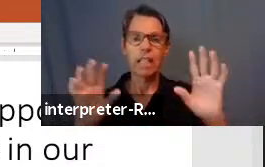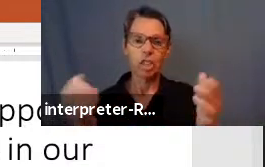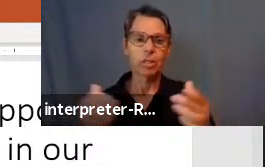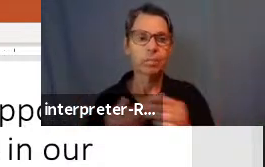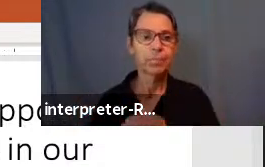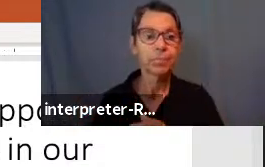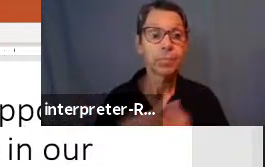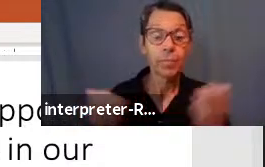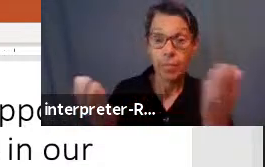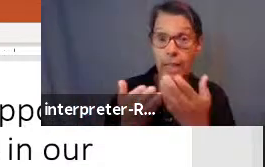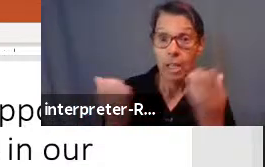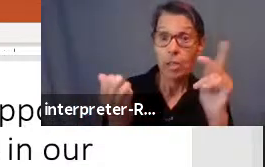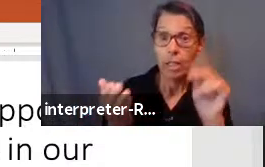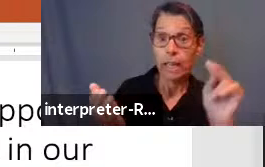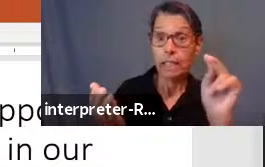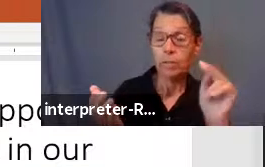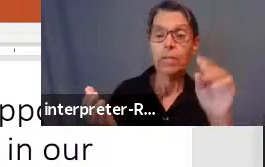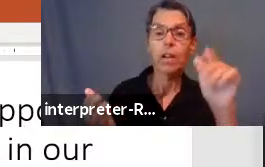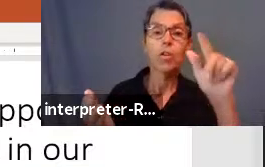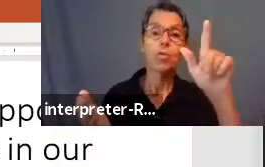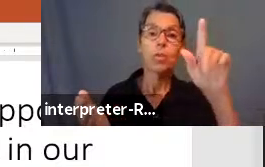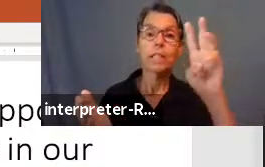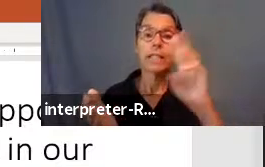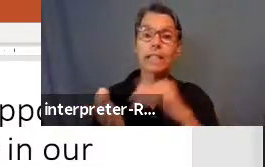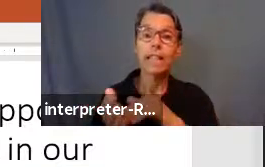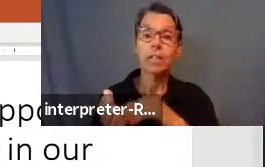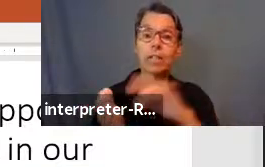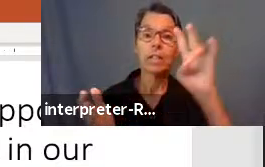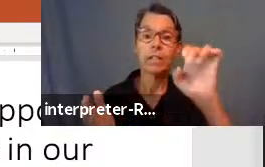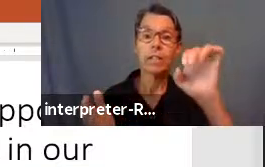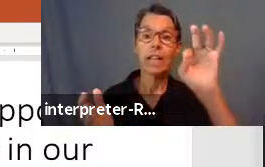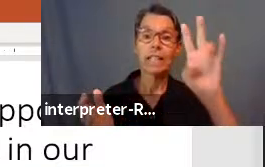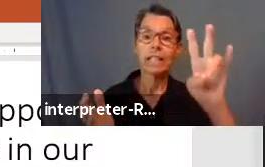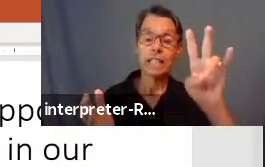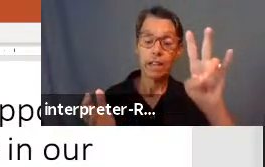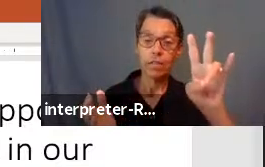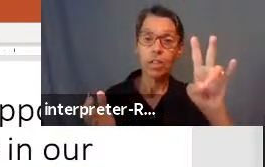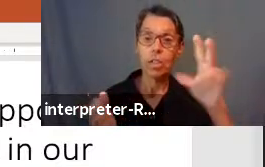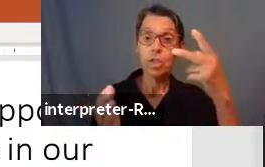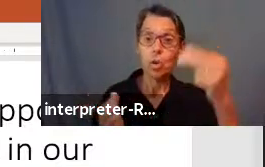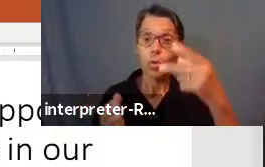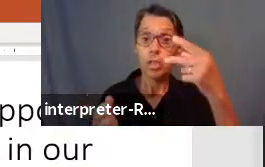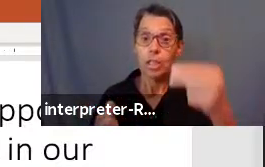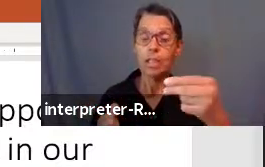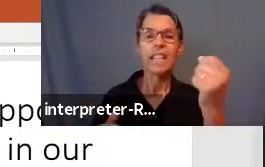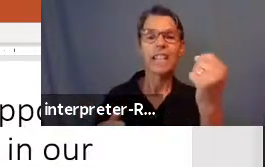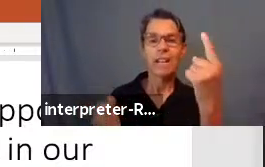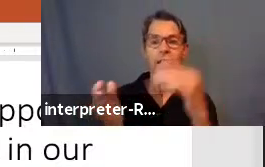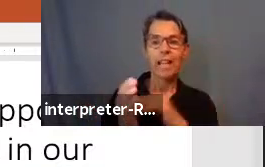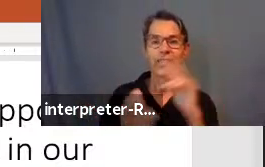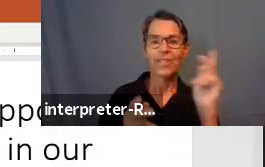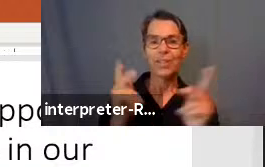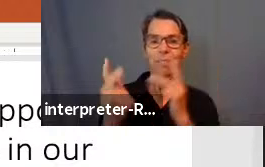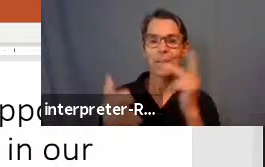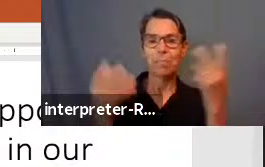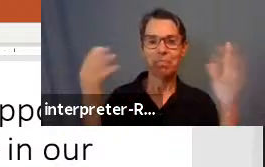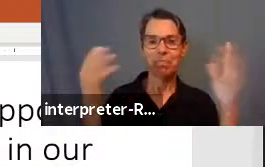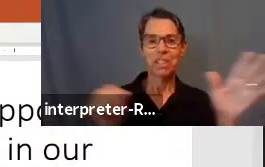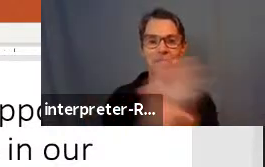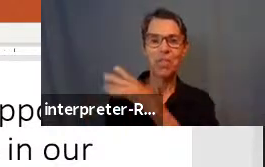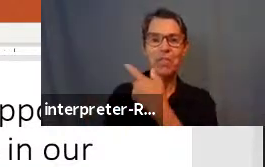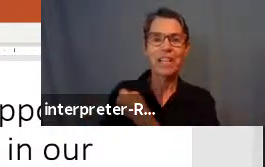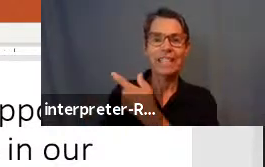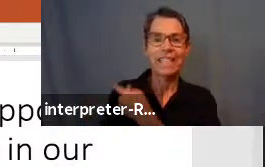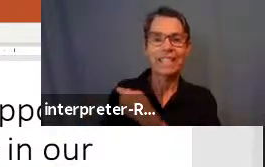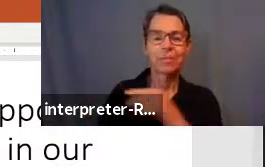we've done about 26,797 doses and about 11,000 vaccinated in the area. And I've broken down